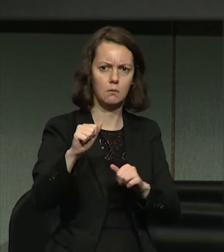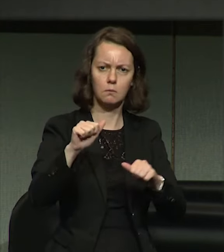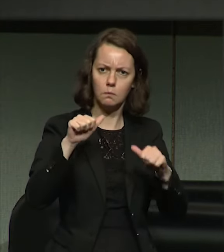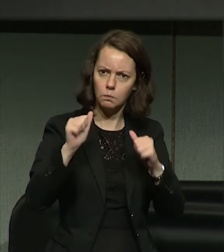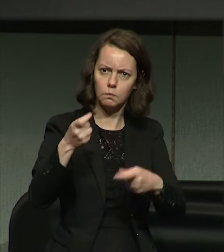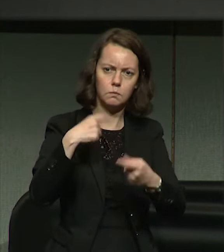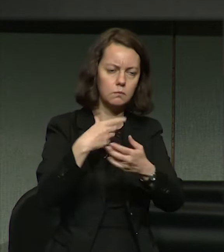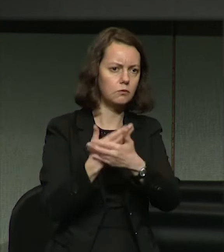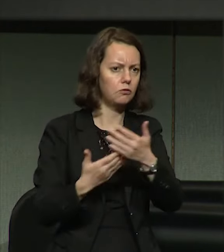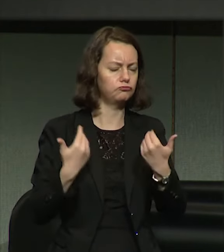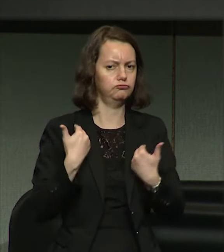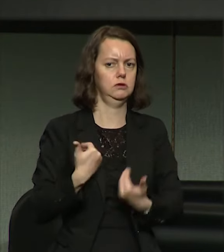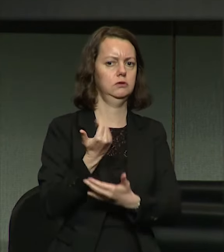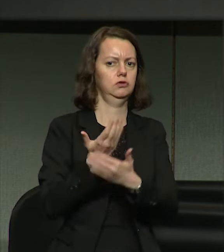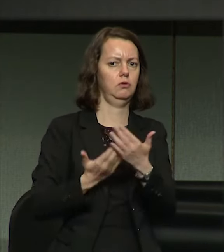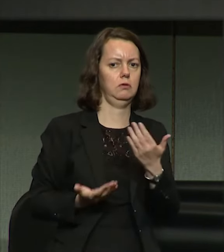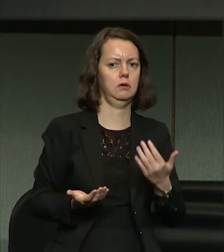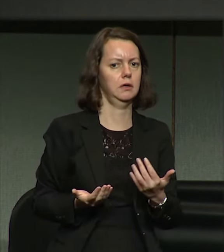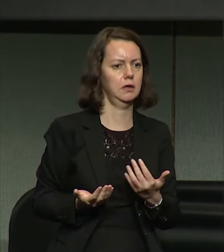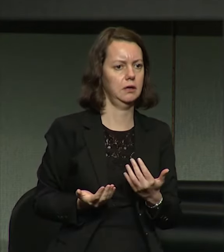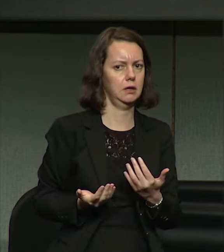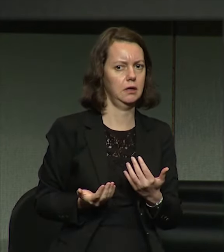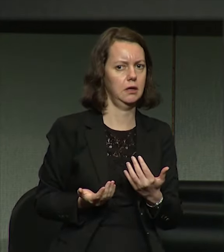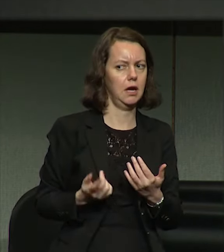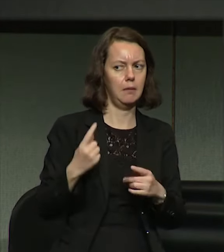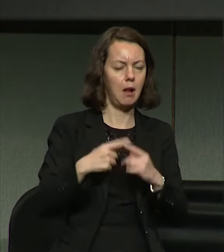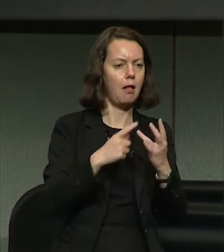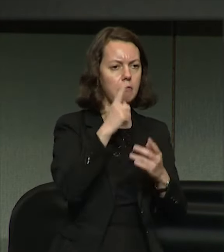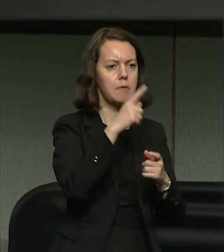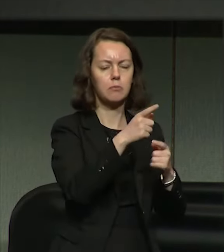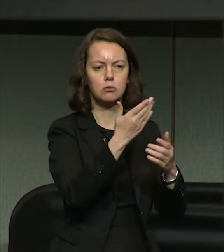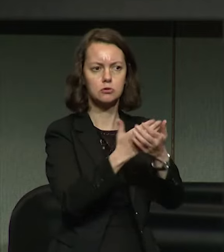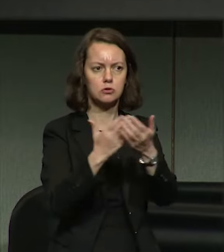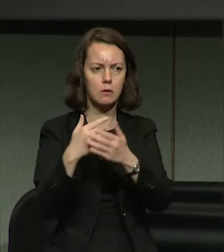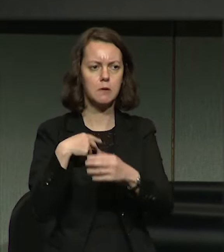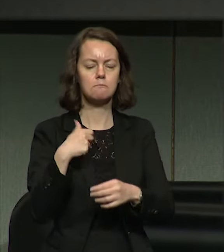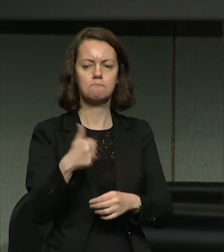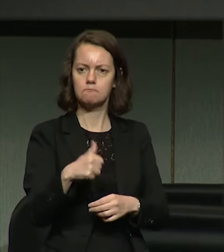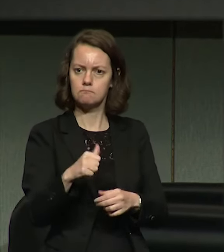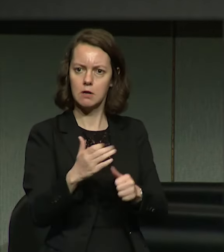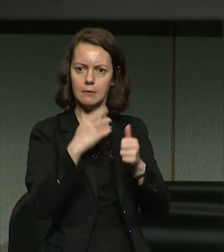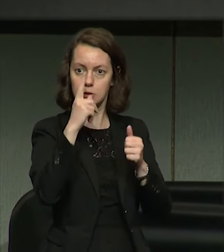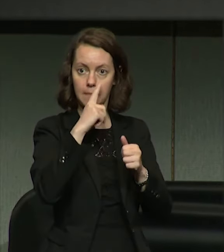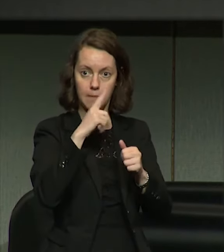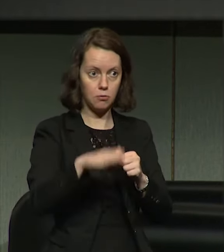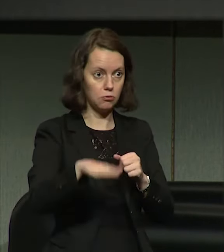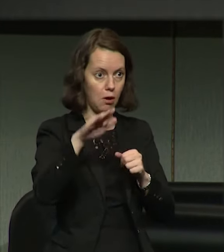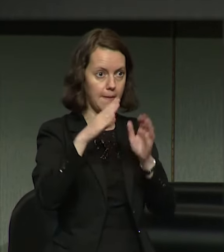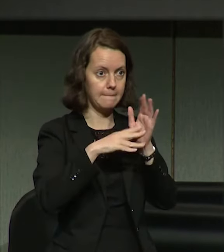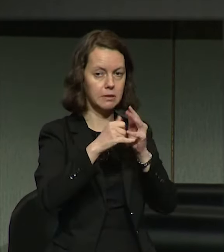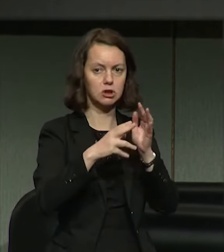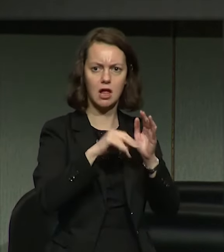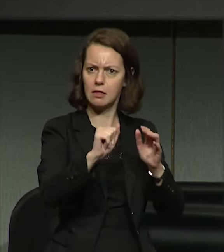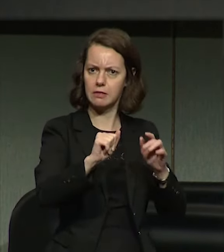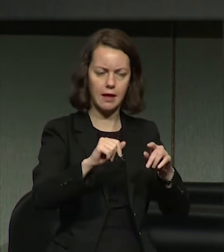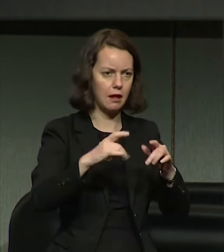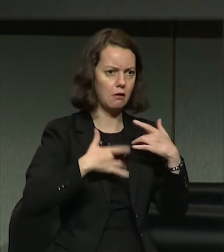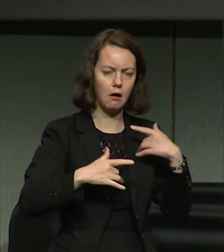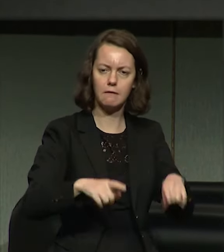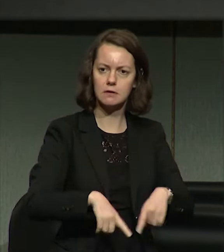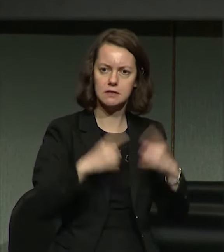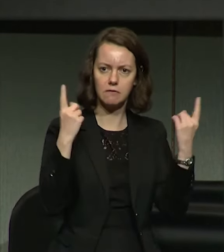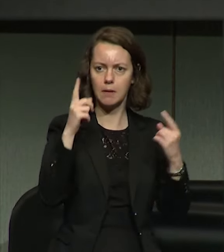stories and the stories of others, I realised that the challenges faced by Aboriginal people who had grown up on the missions were quite different from those